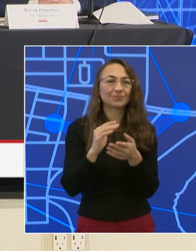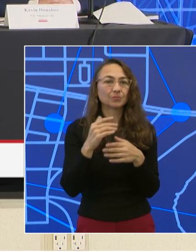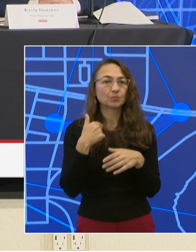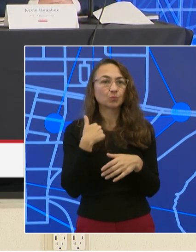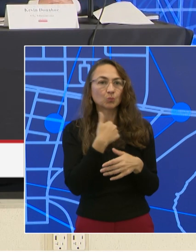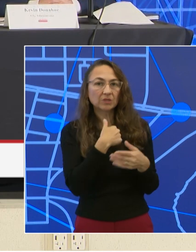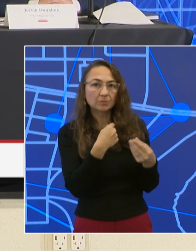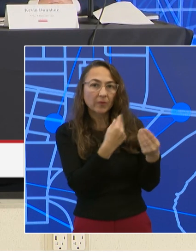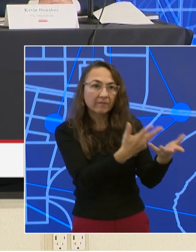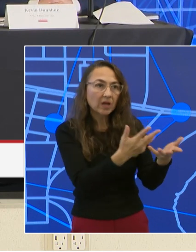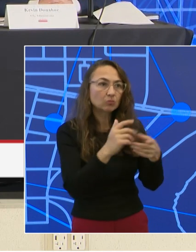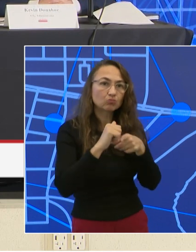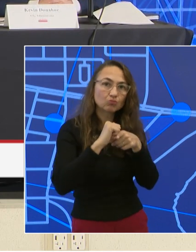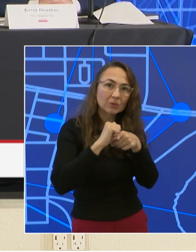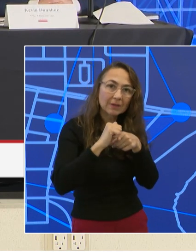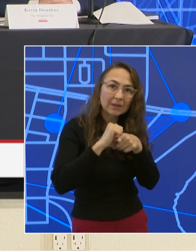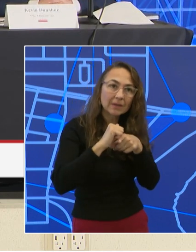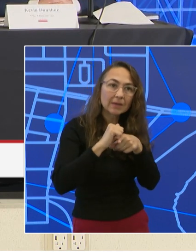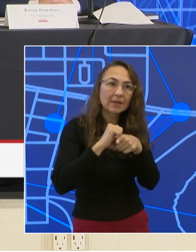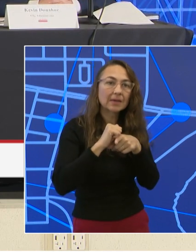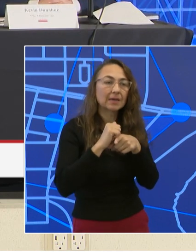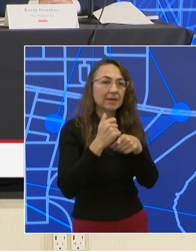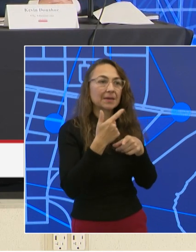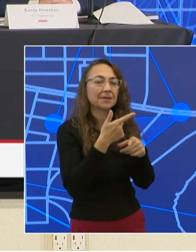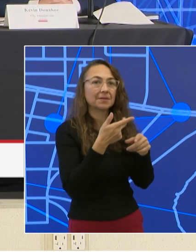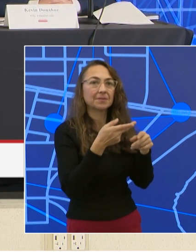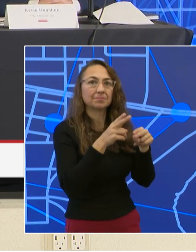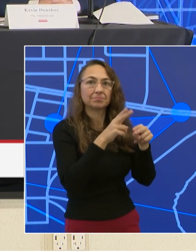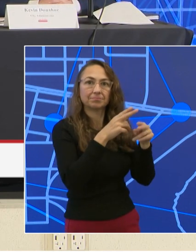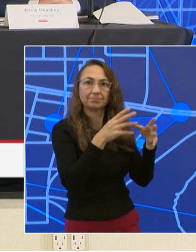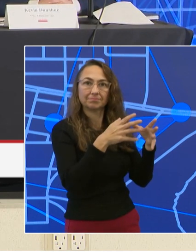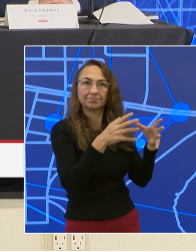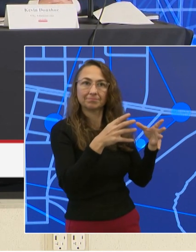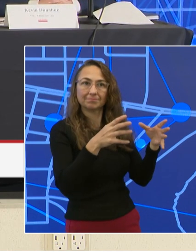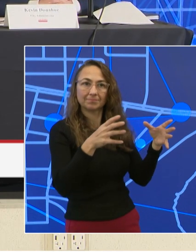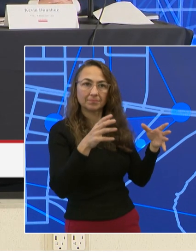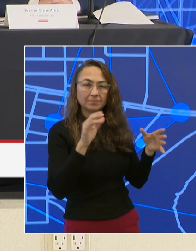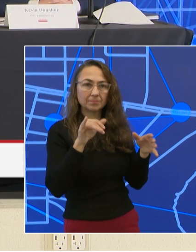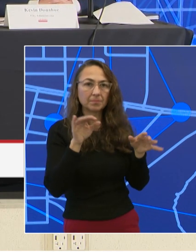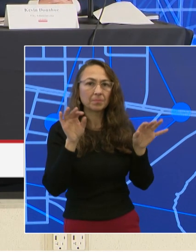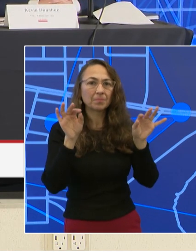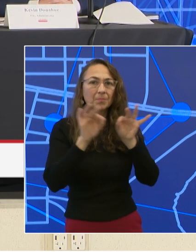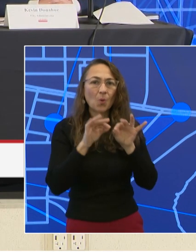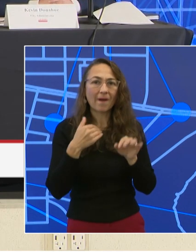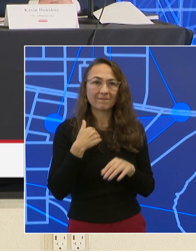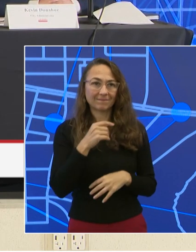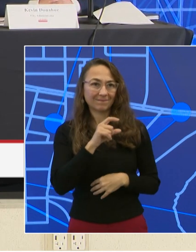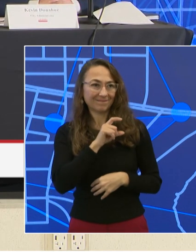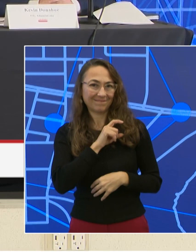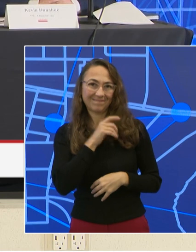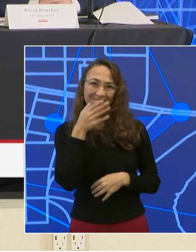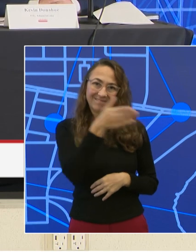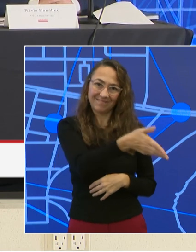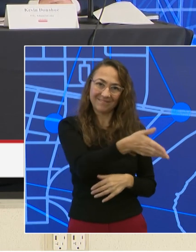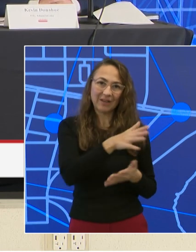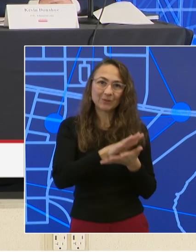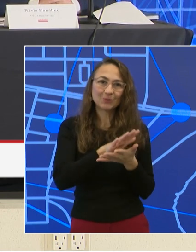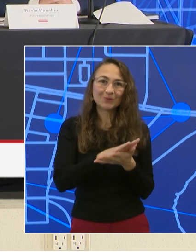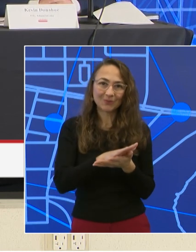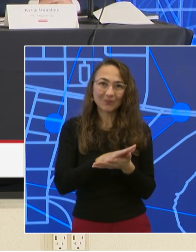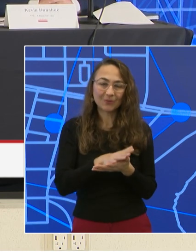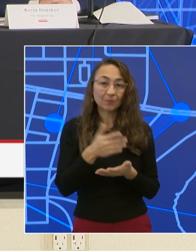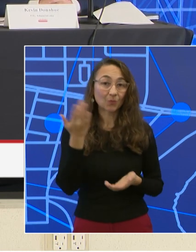can multiply, if you will, our school resource officers, because that's really important too. These young people begin to trust those law